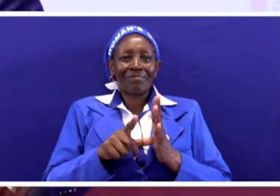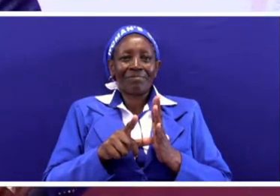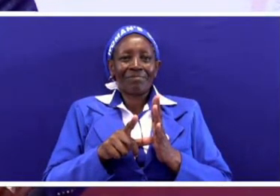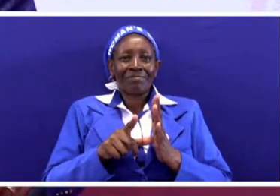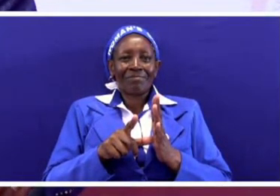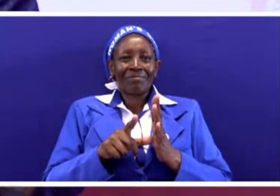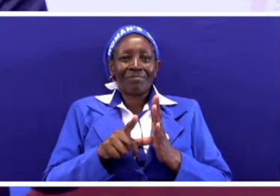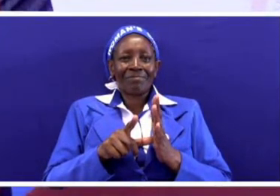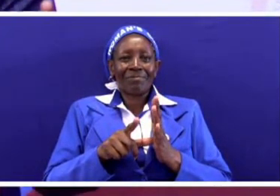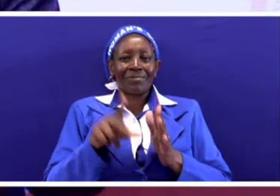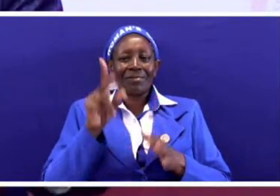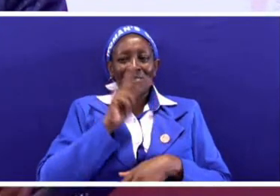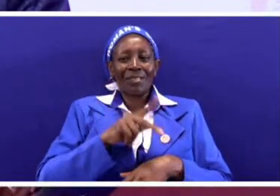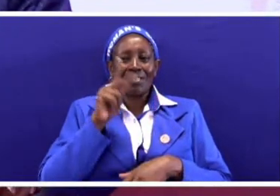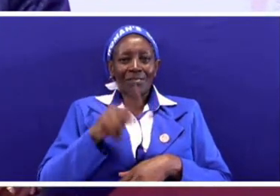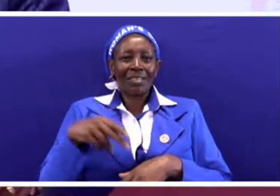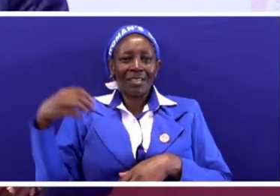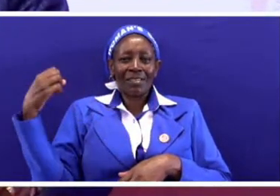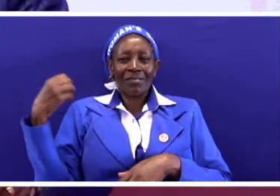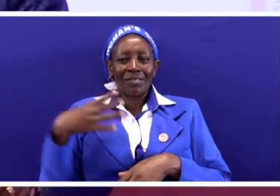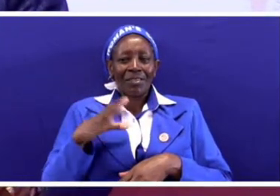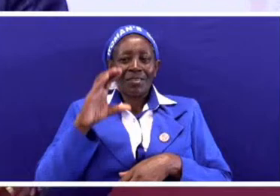Presbytery officials, no more fear of cess.